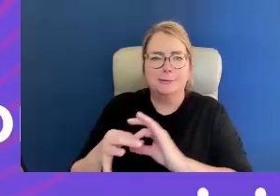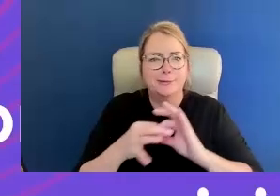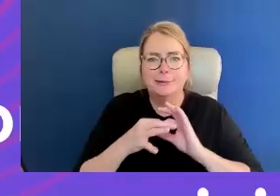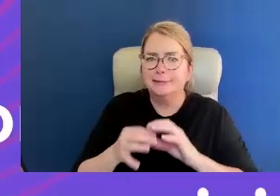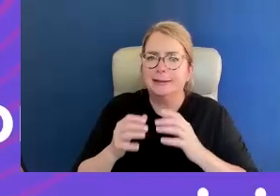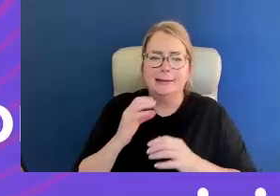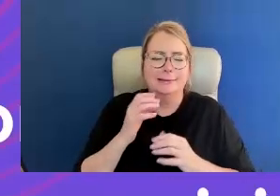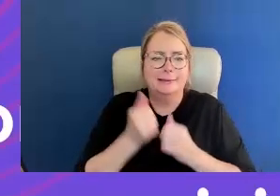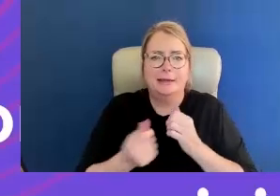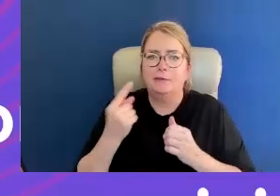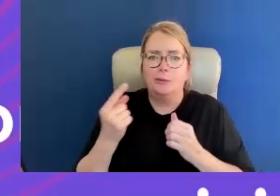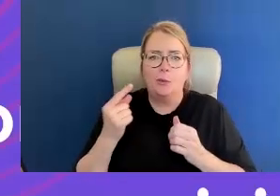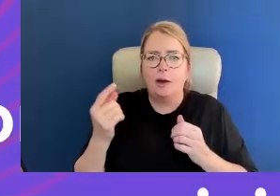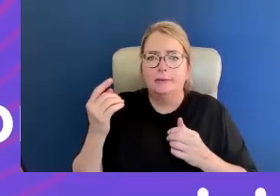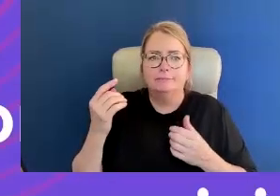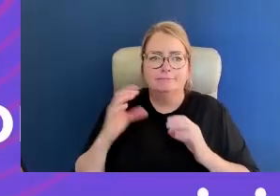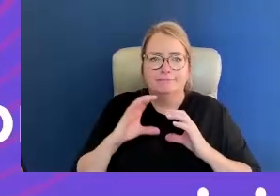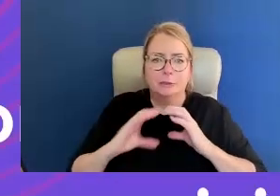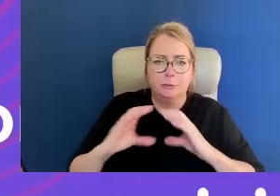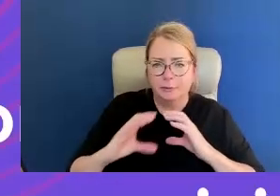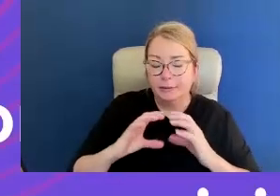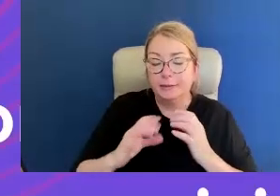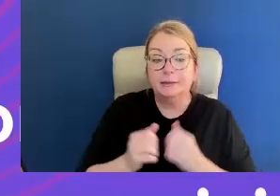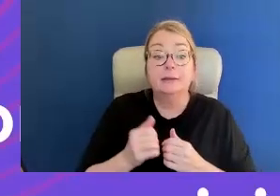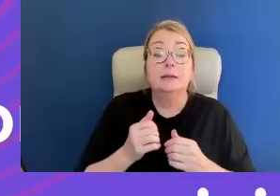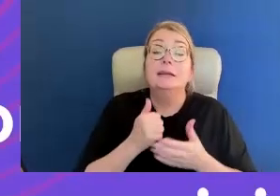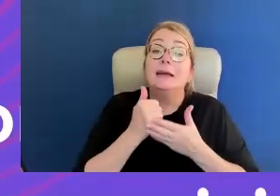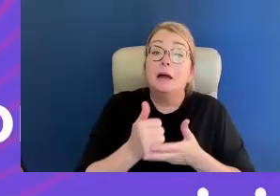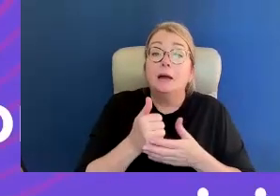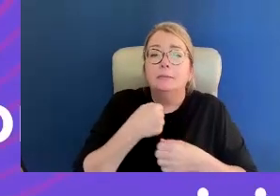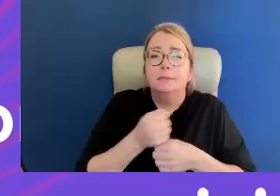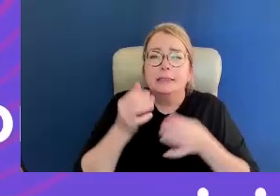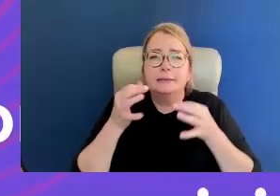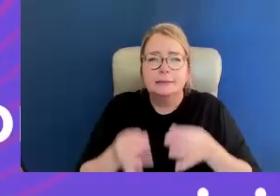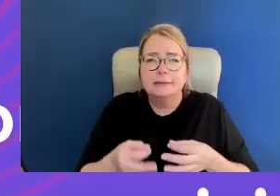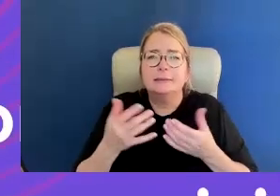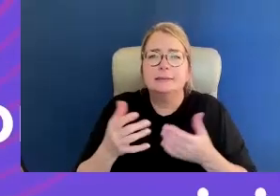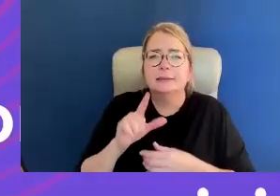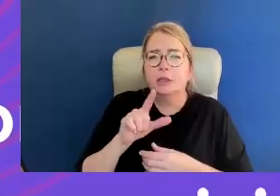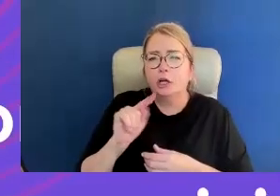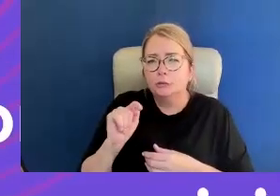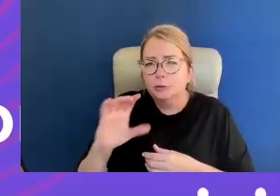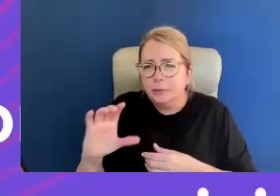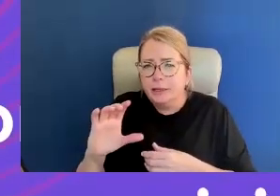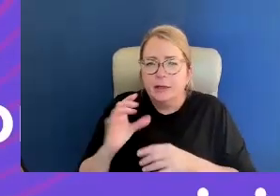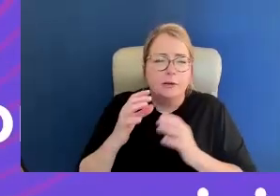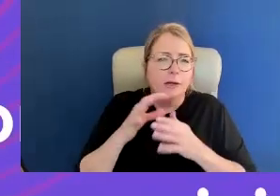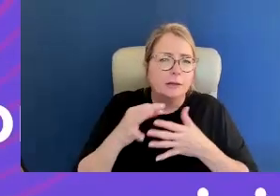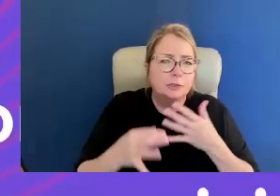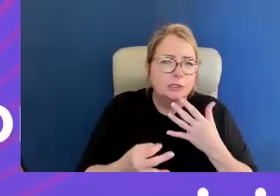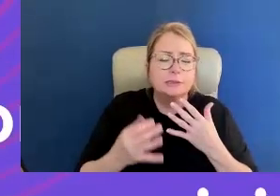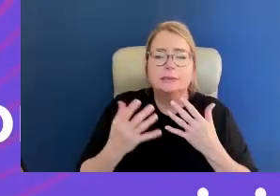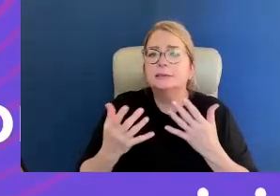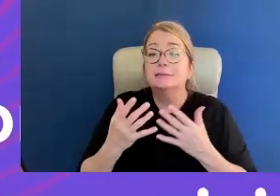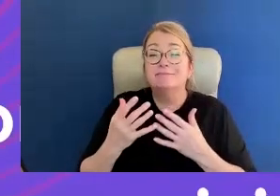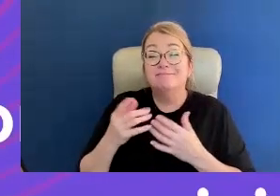you. It also helps you in making decisions about any treatments or long-term care options that you might have. They are basically